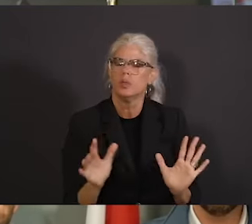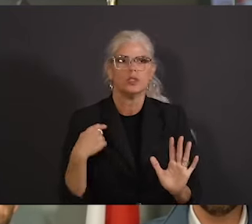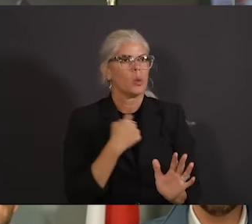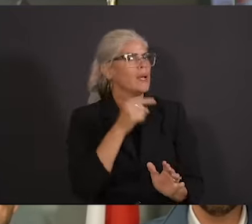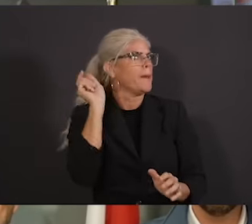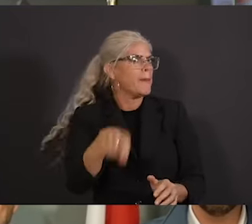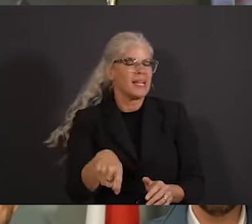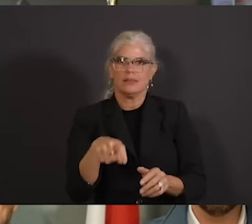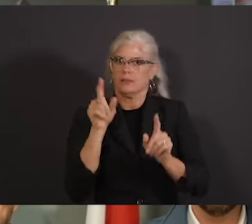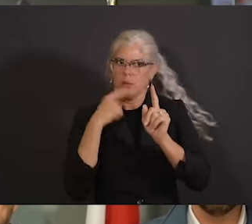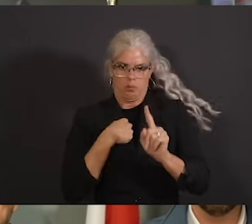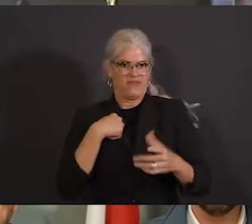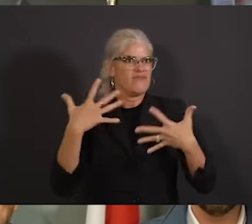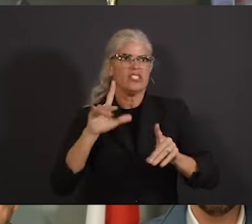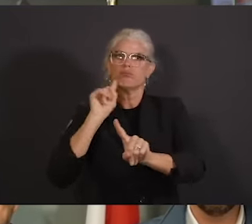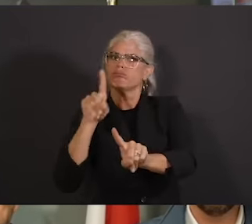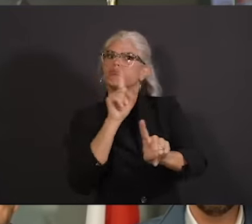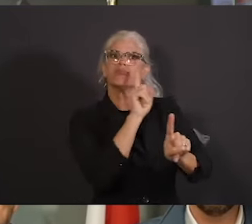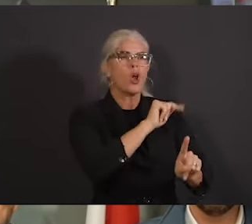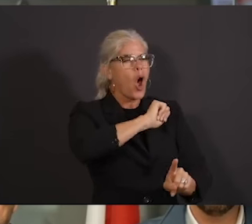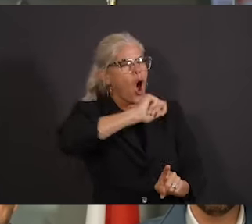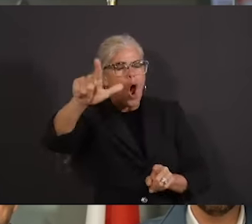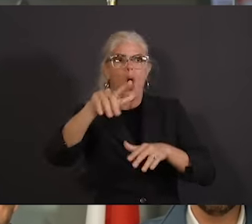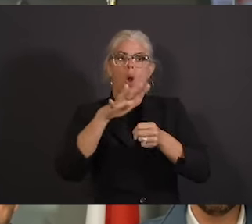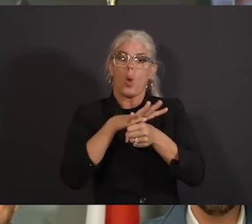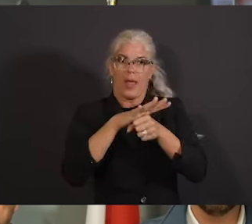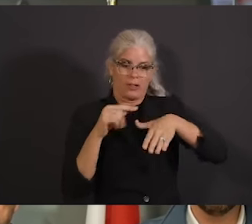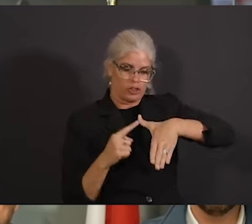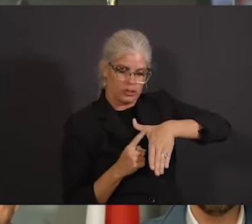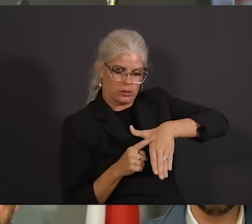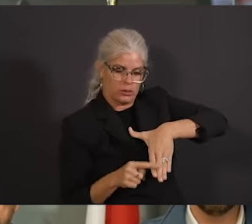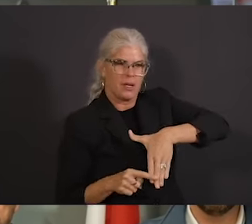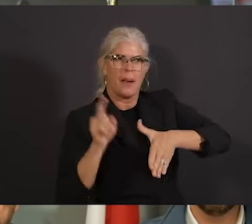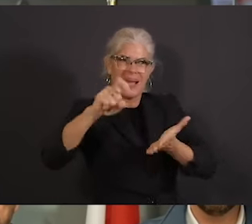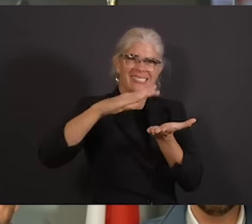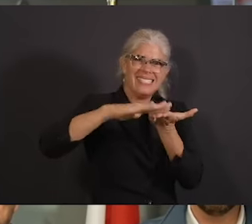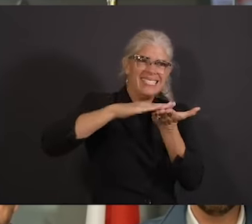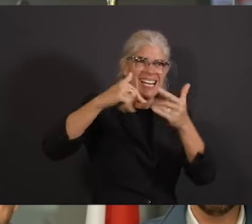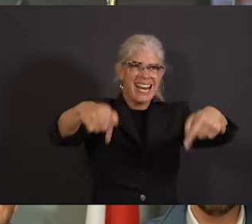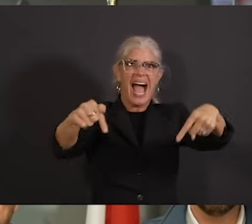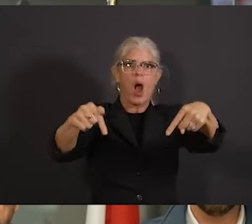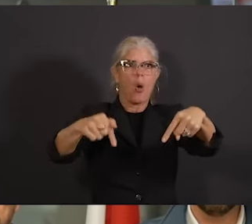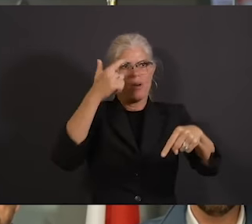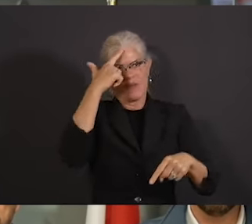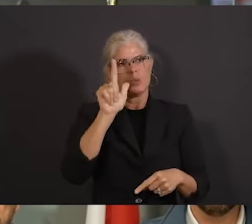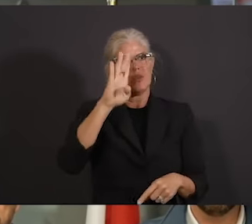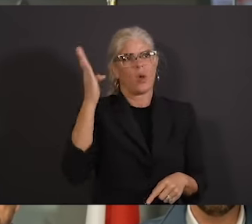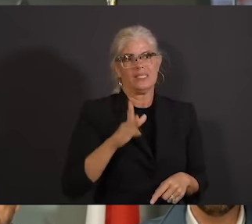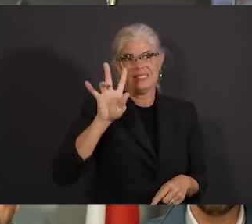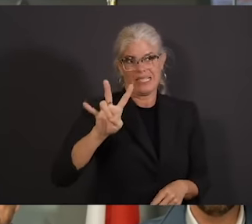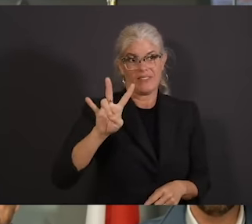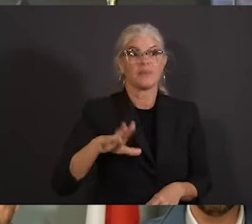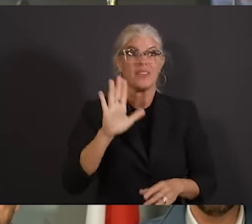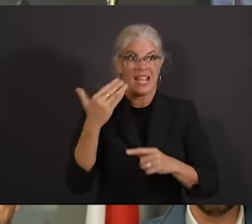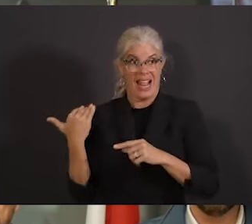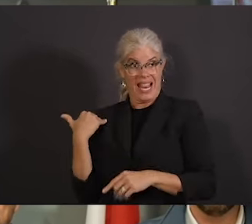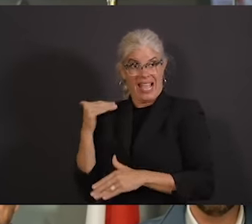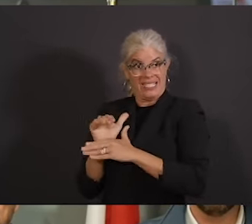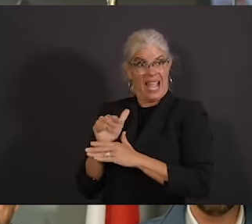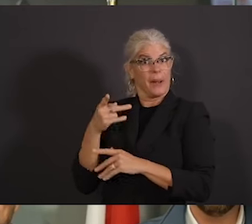around the clock to accomplish this mission. We have deployed major assets to help. But yet, you know, last night in Pinellas County, there